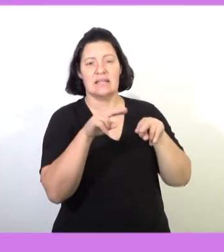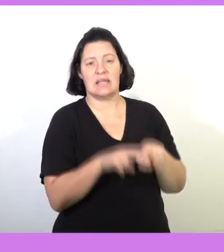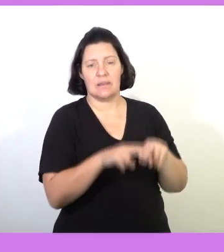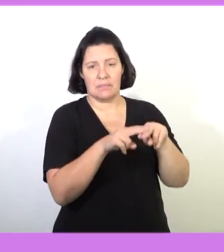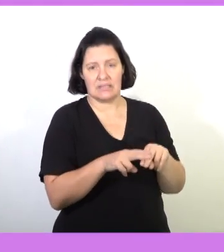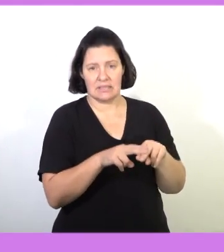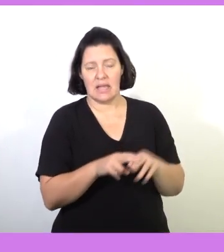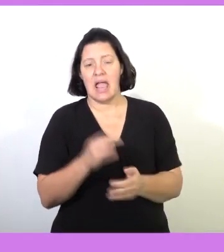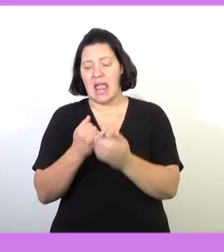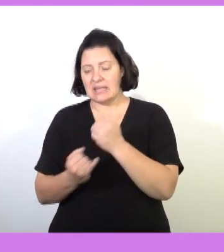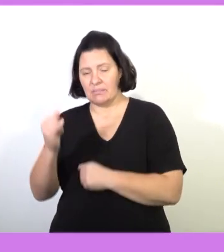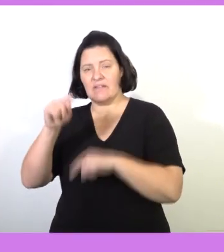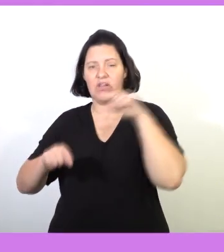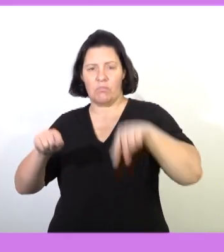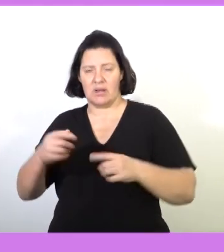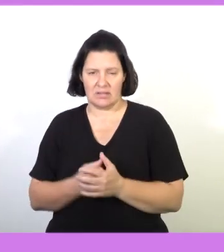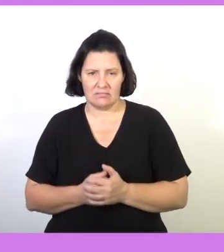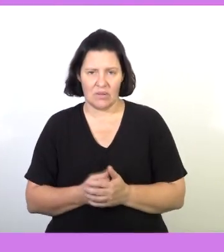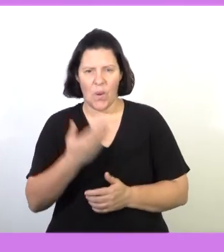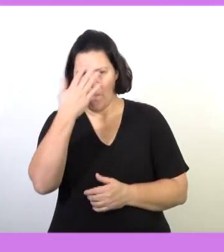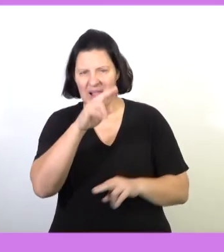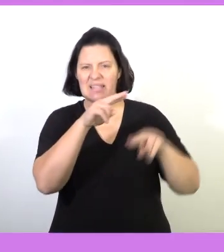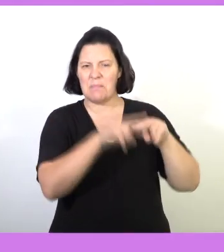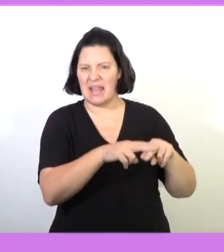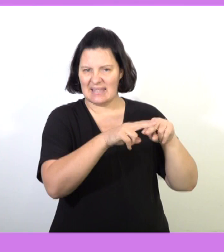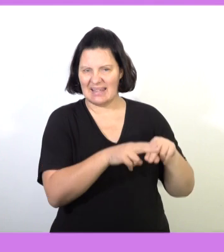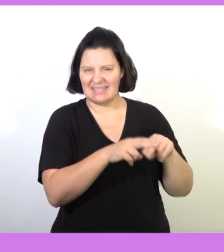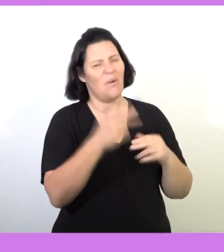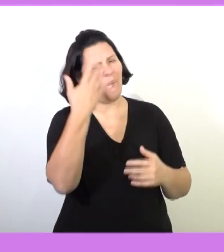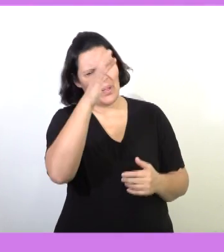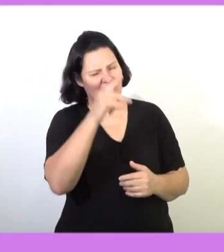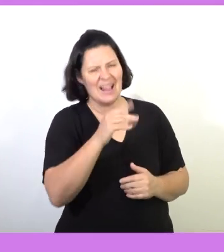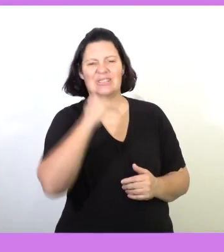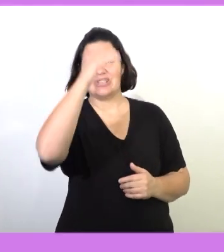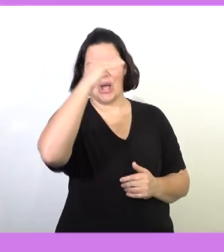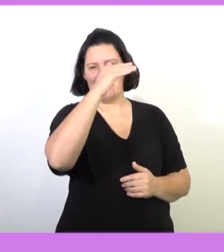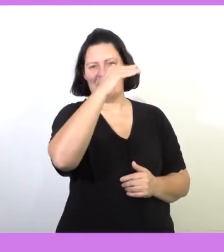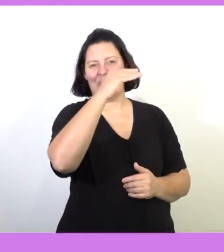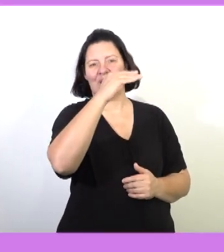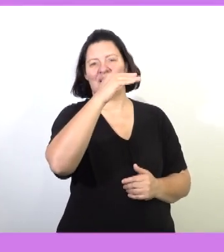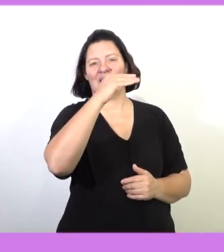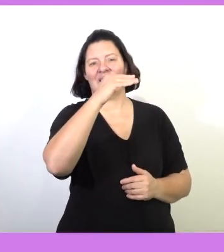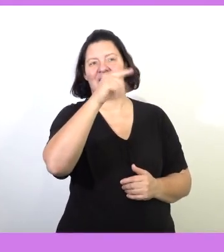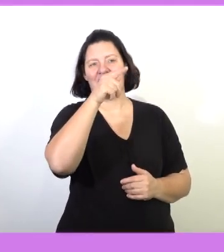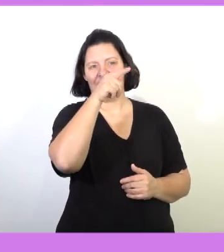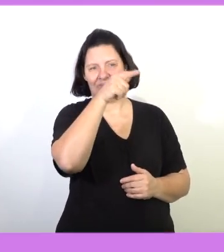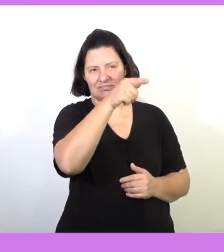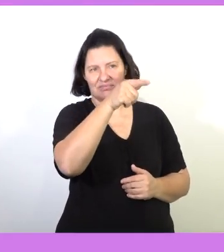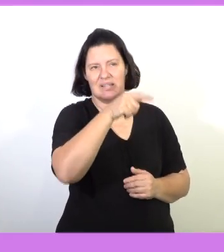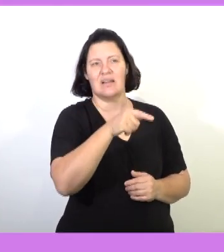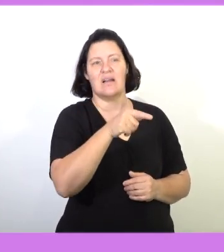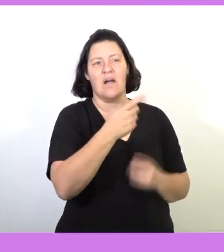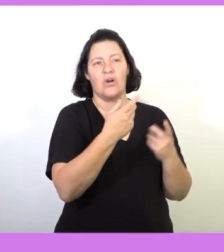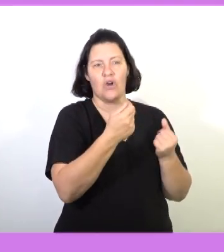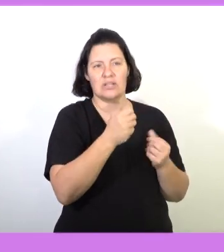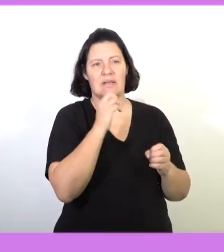Identify the dependent and the independent variables. Our dependent variables, come on, we said it is always there, so